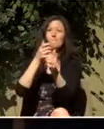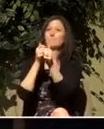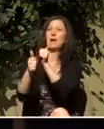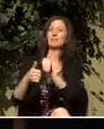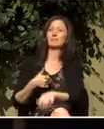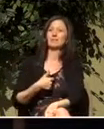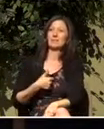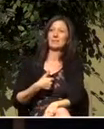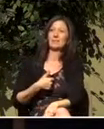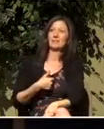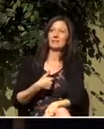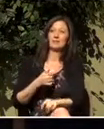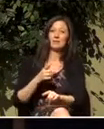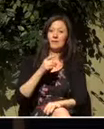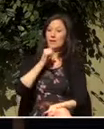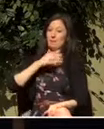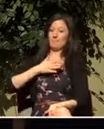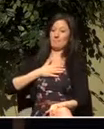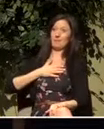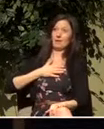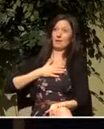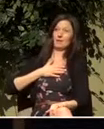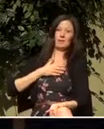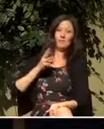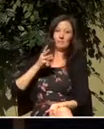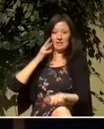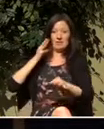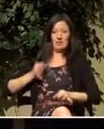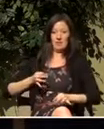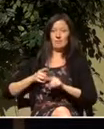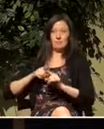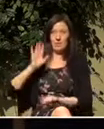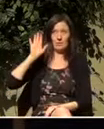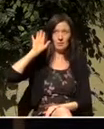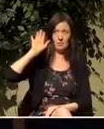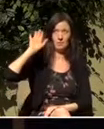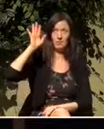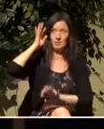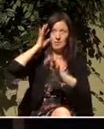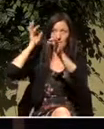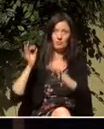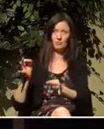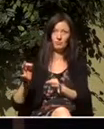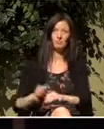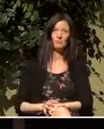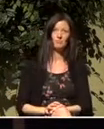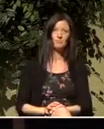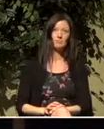yet not as I will, but as you will."